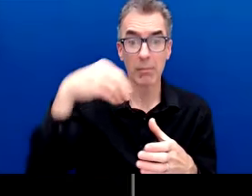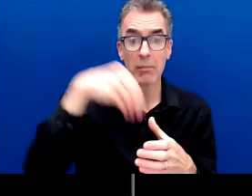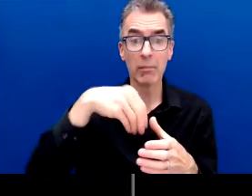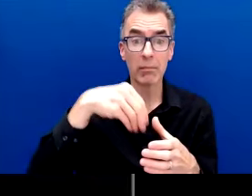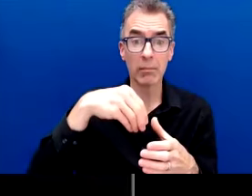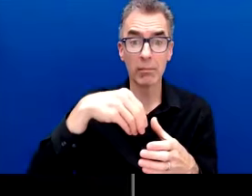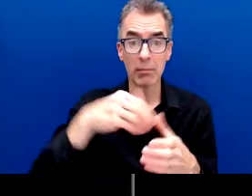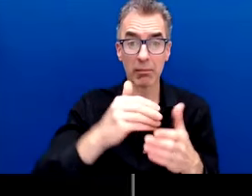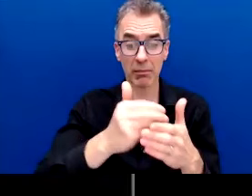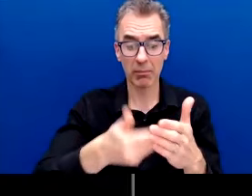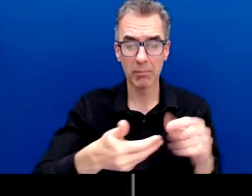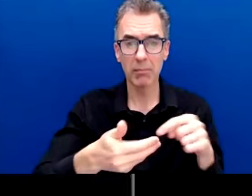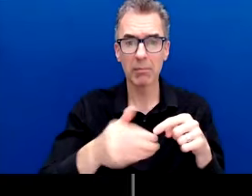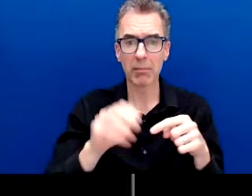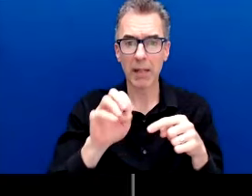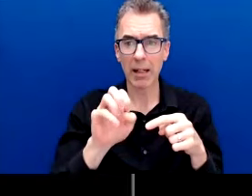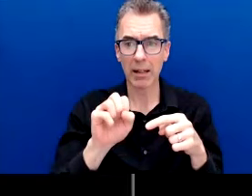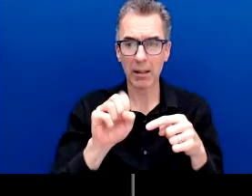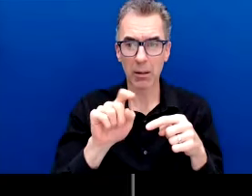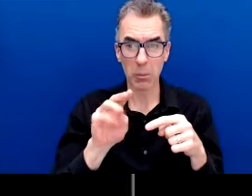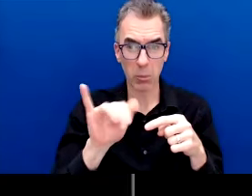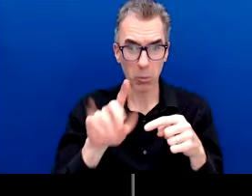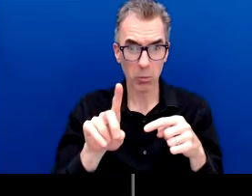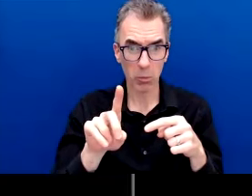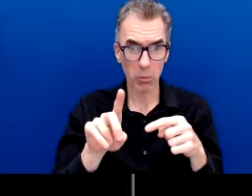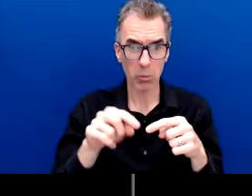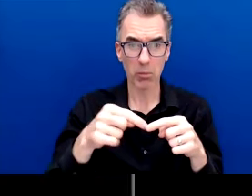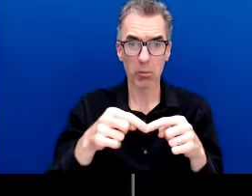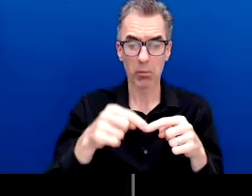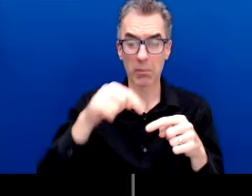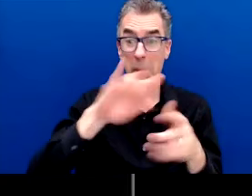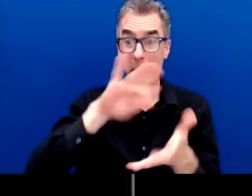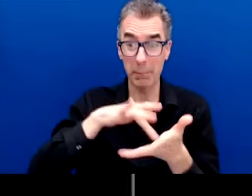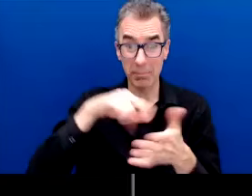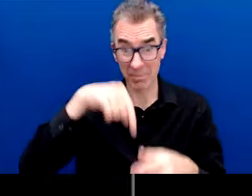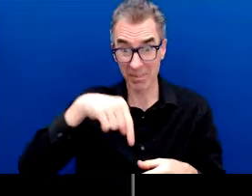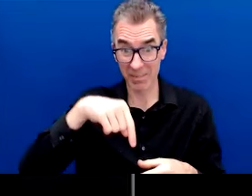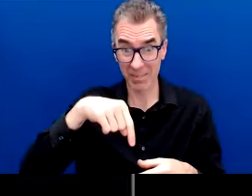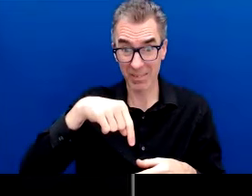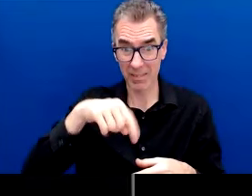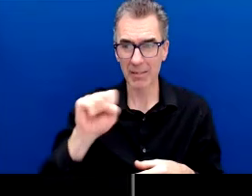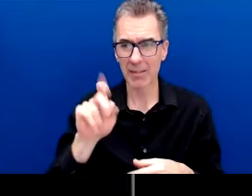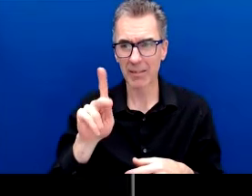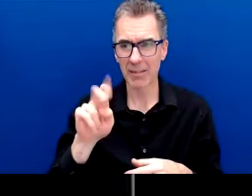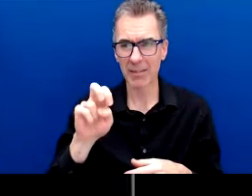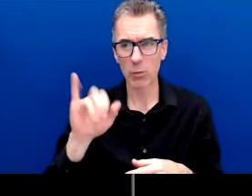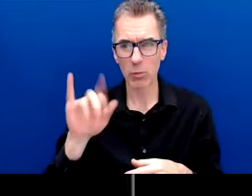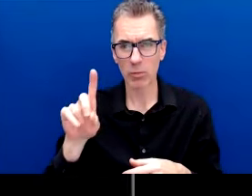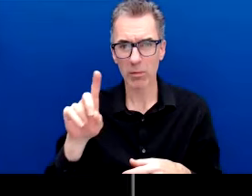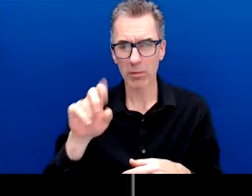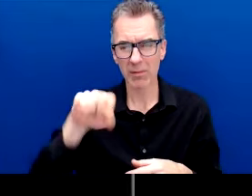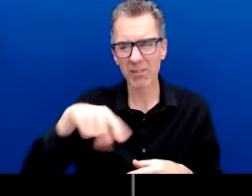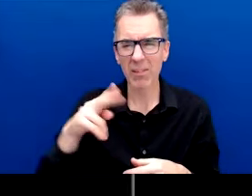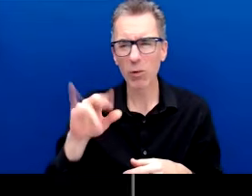we'll find the ethmoid, and the bone in the dead center here is the sphenoid. The